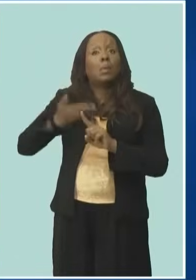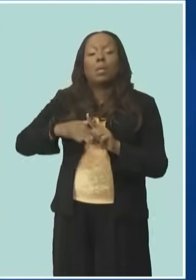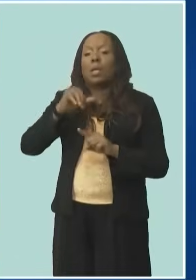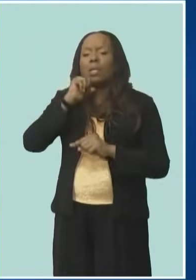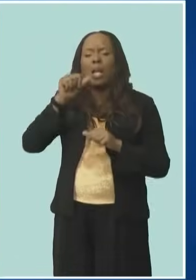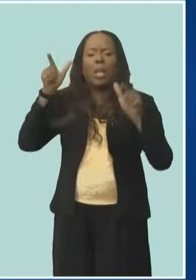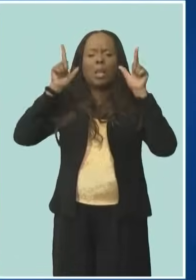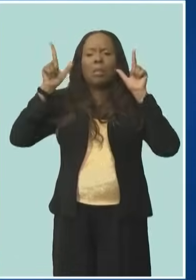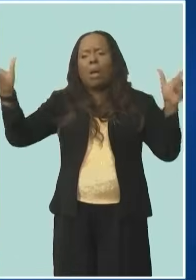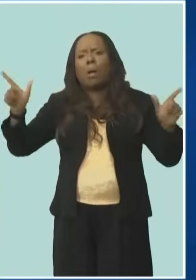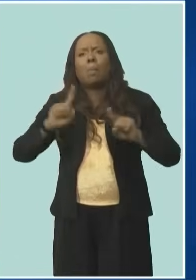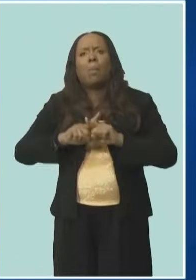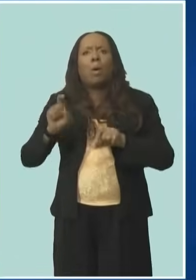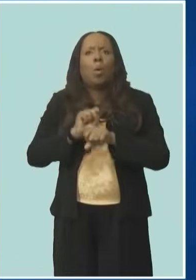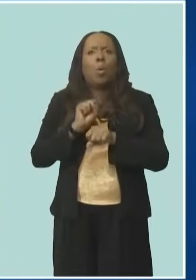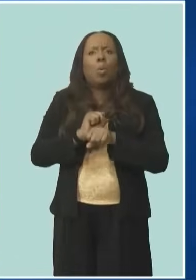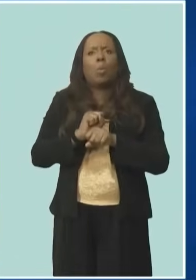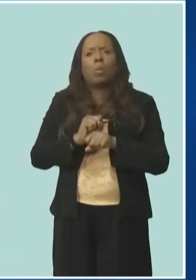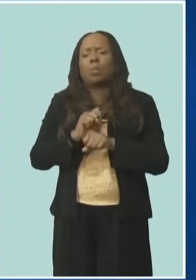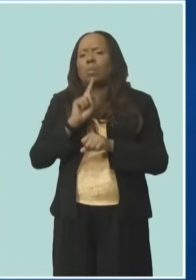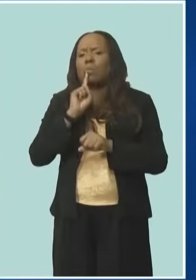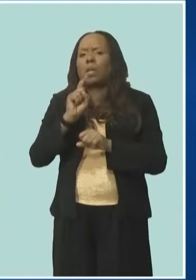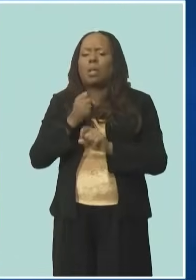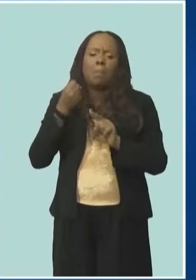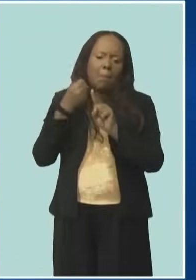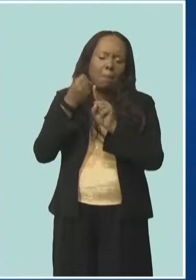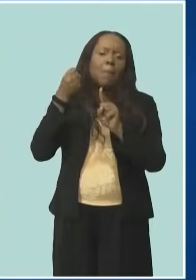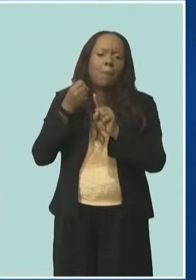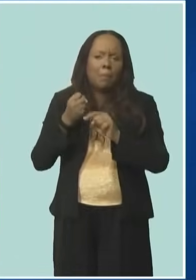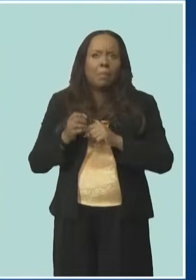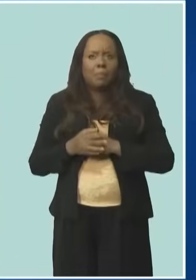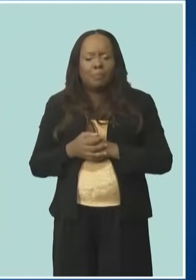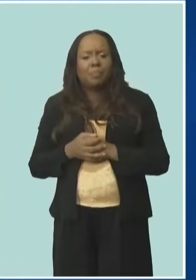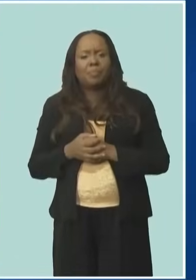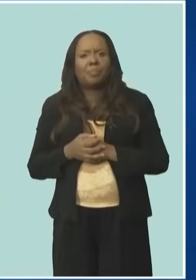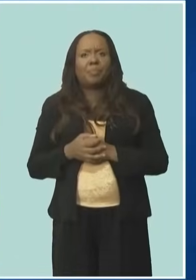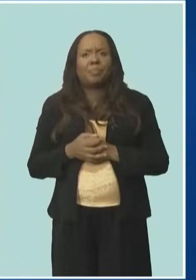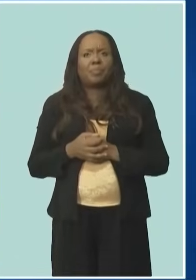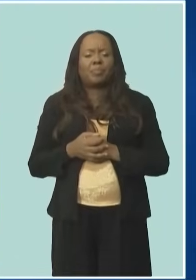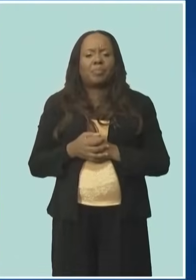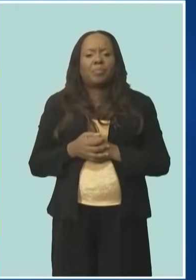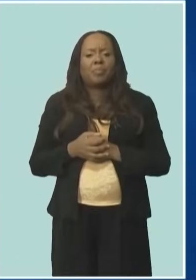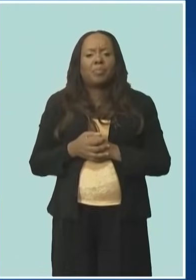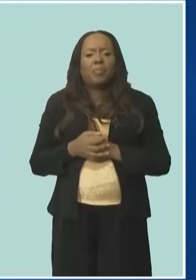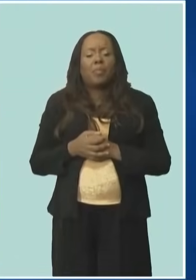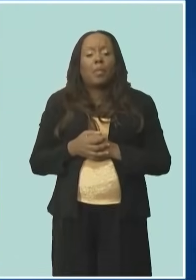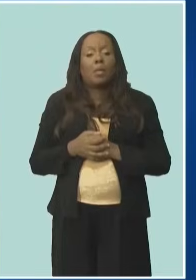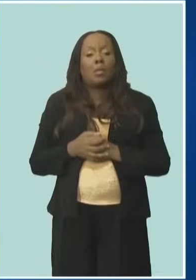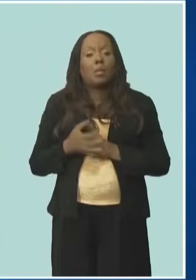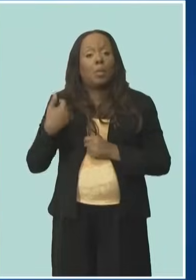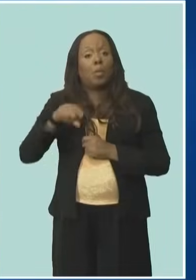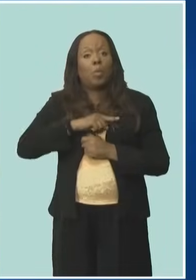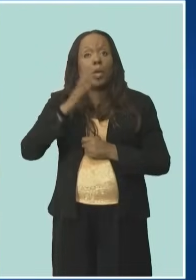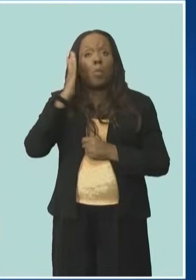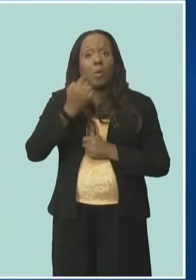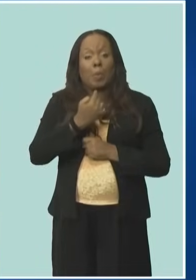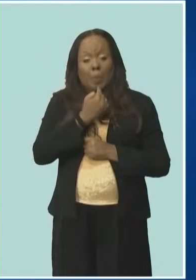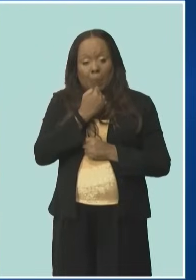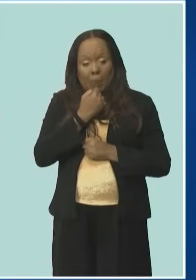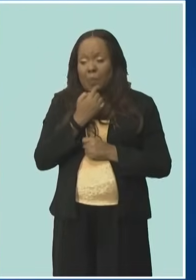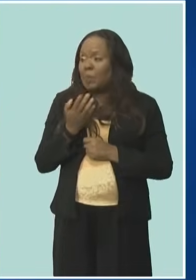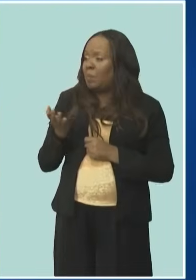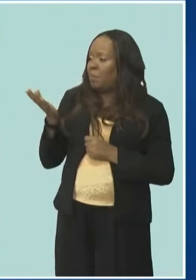was impactful. He will be missed by this dear country of ours, not